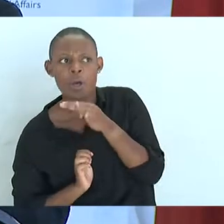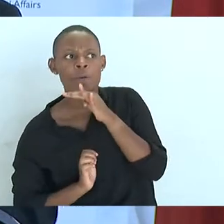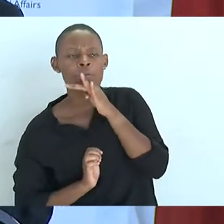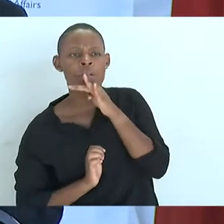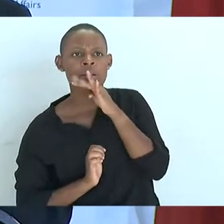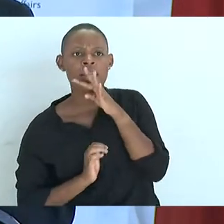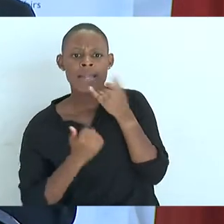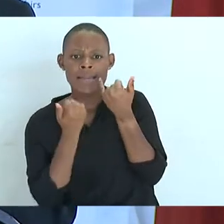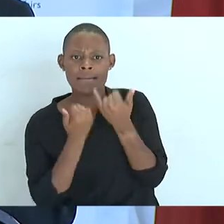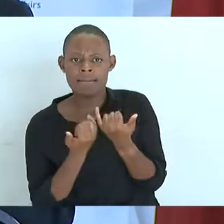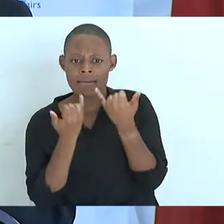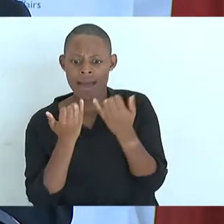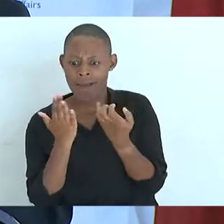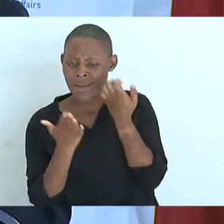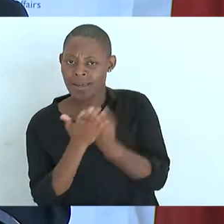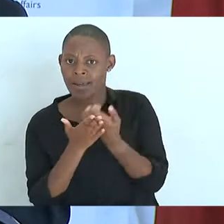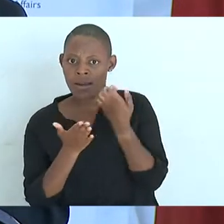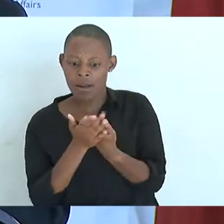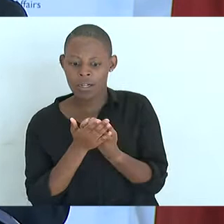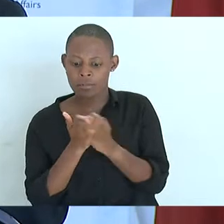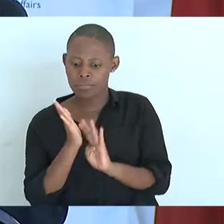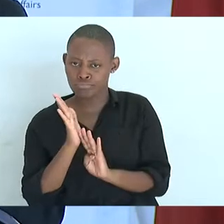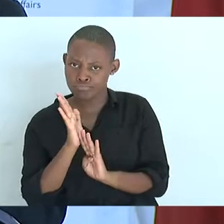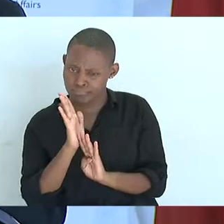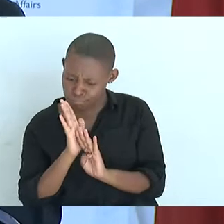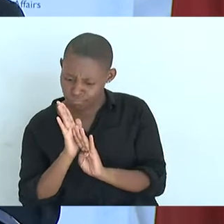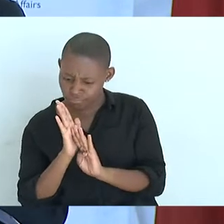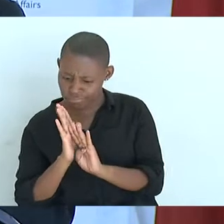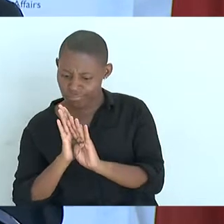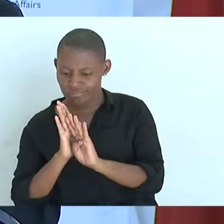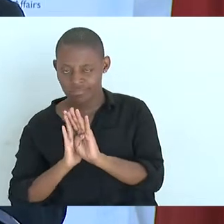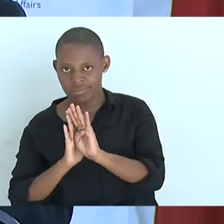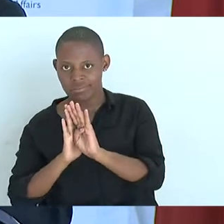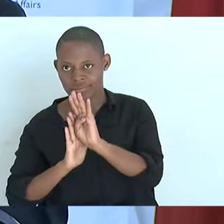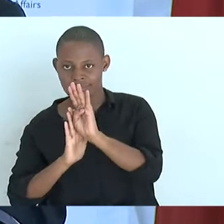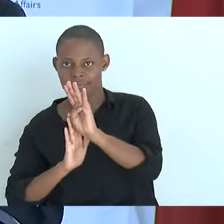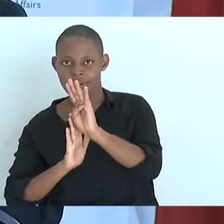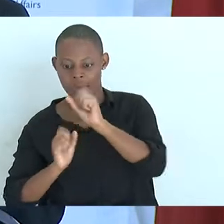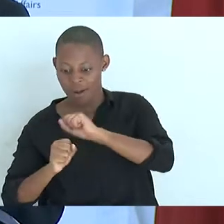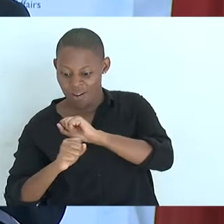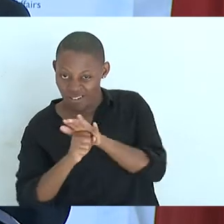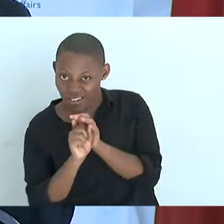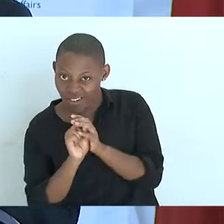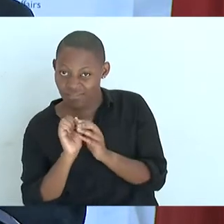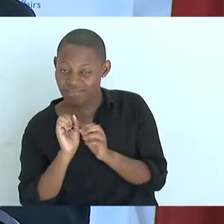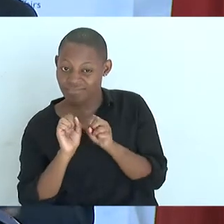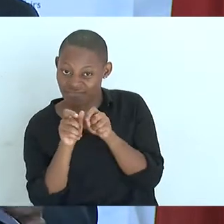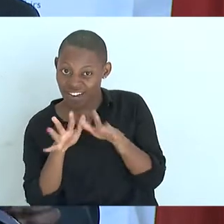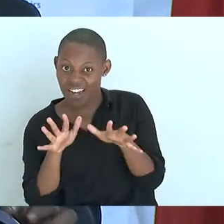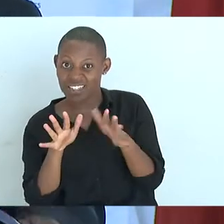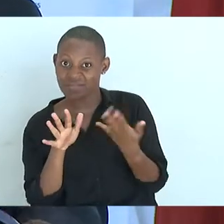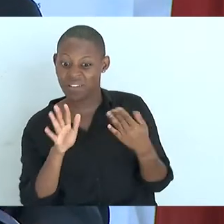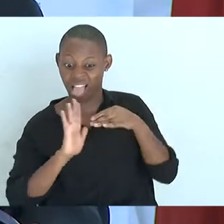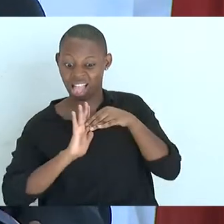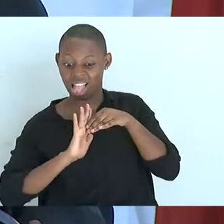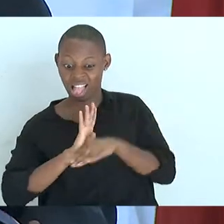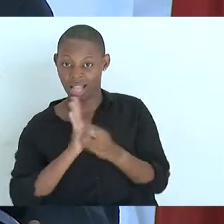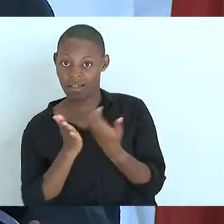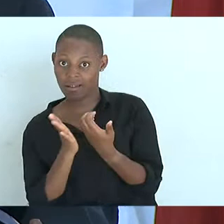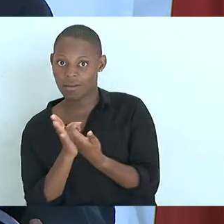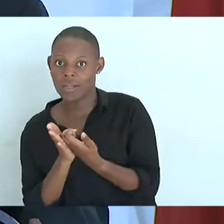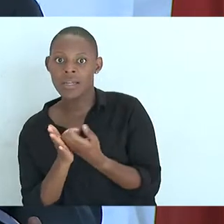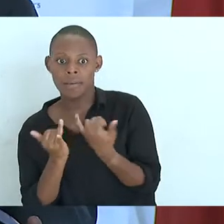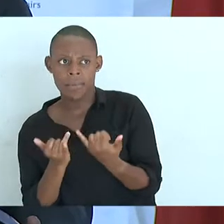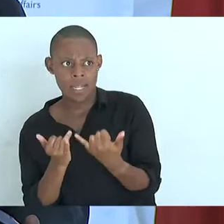our economy recovering as well by the way we move and the way we gather, but always with a